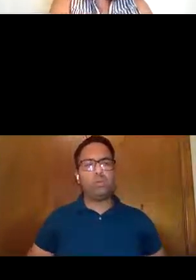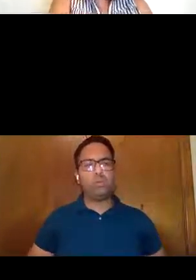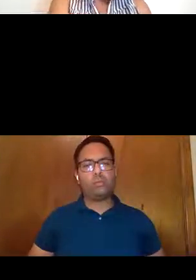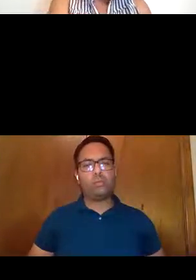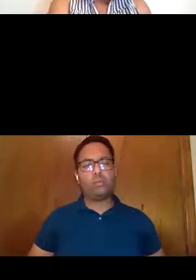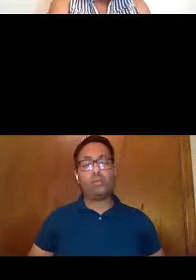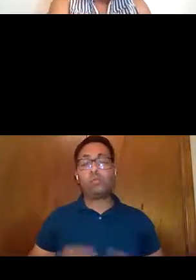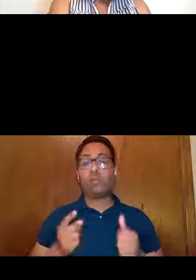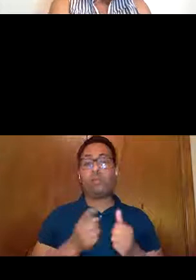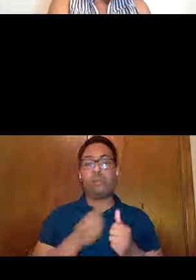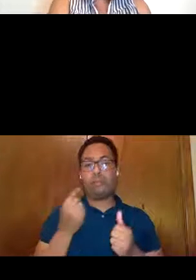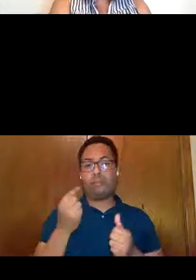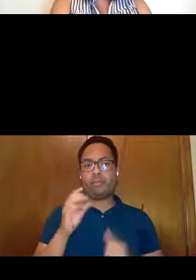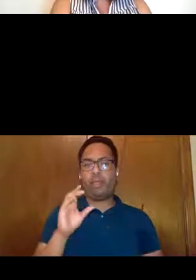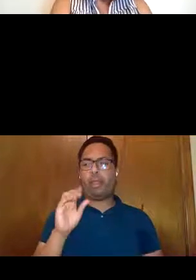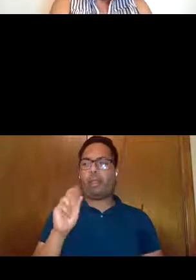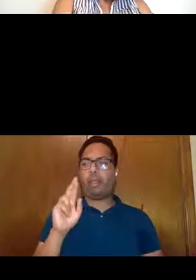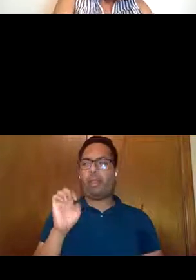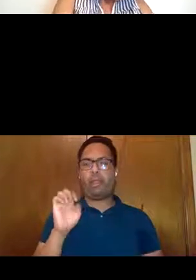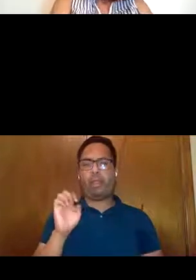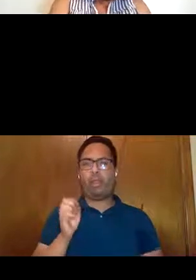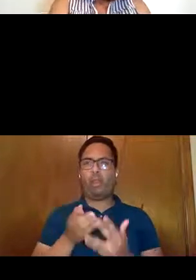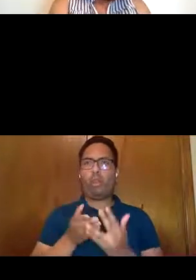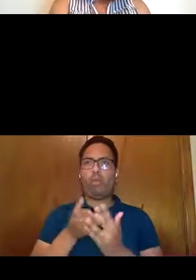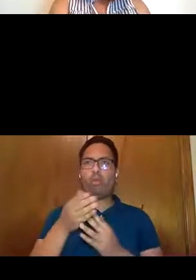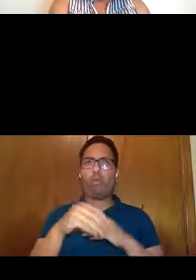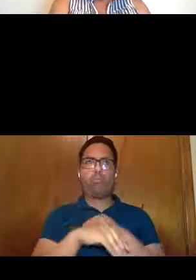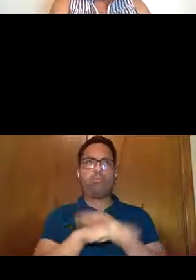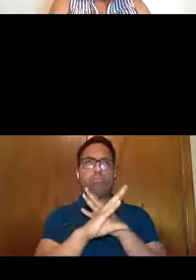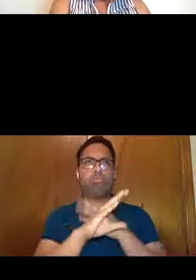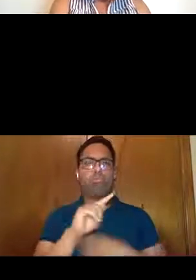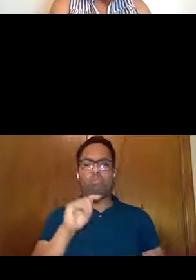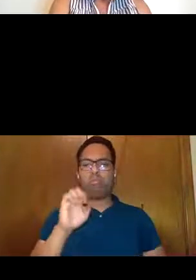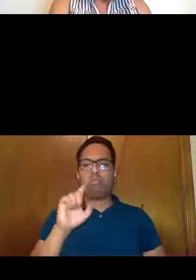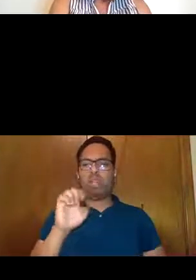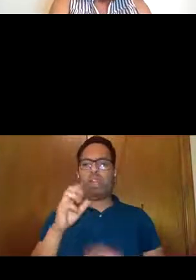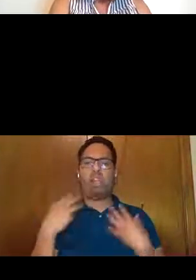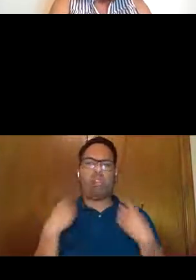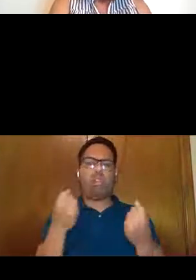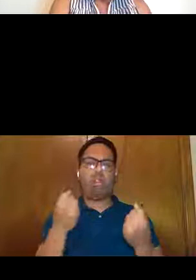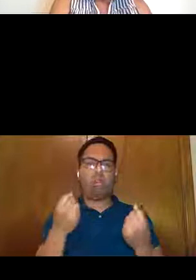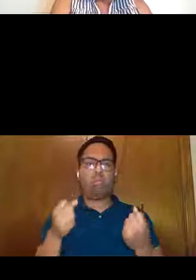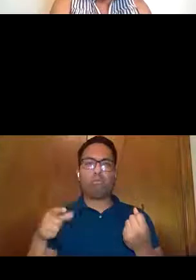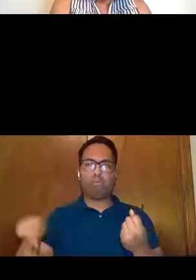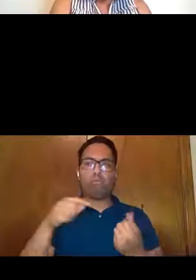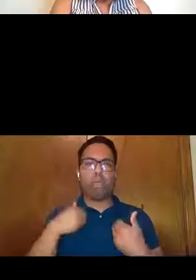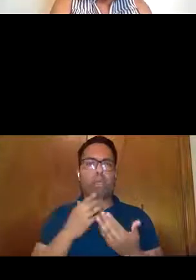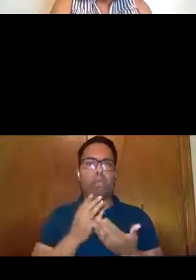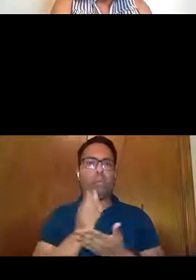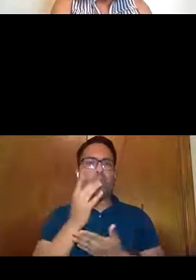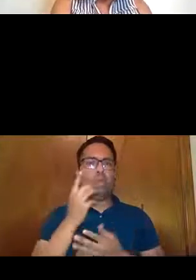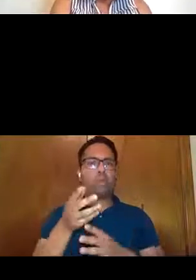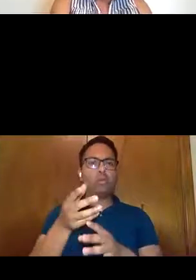First is care via telehealth. You have the right to receive considerate, respectful, and